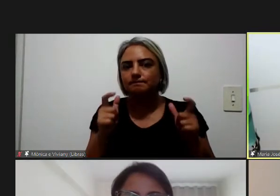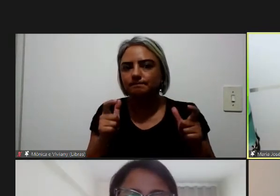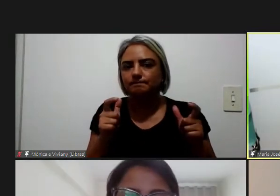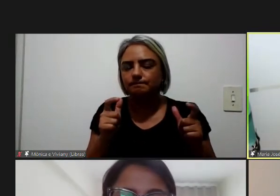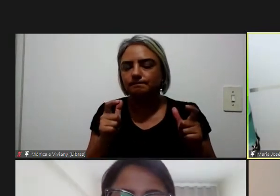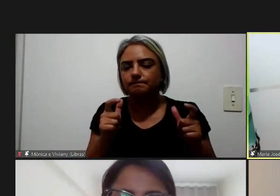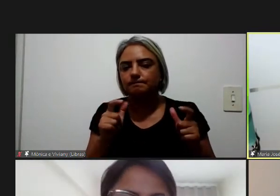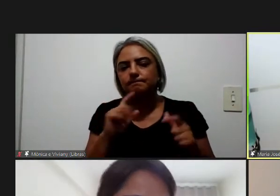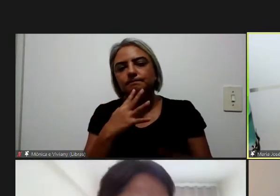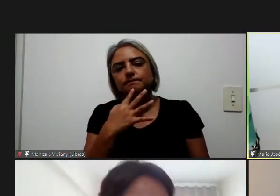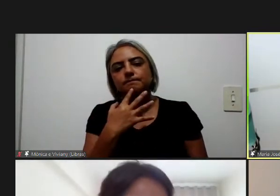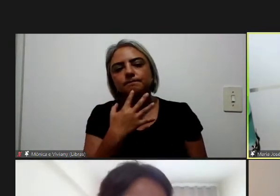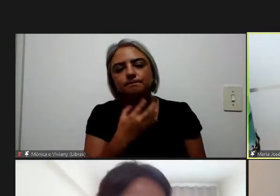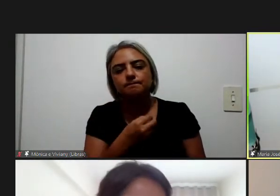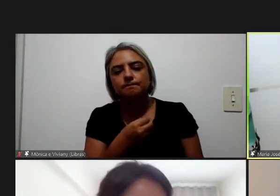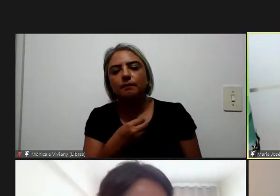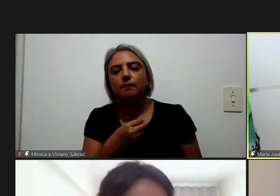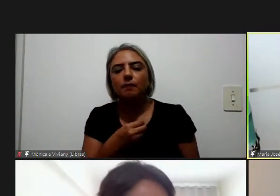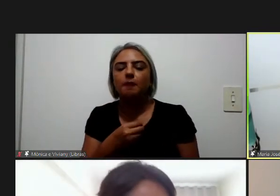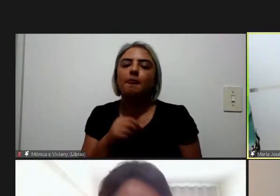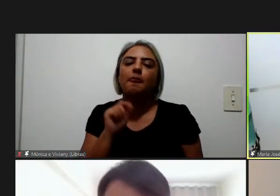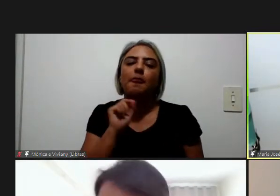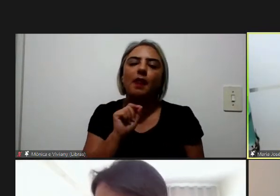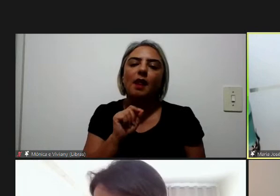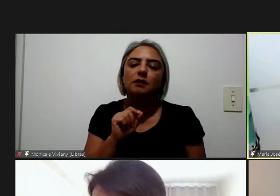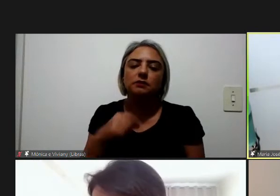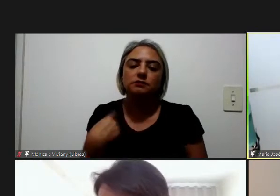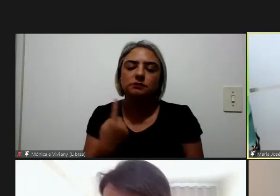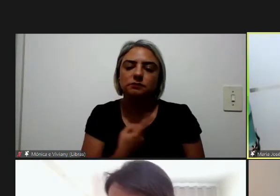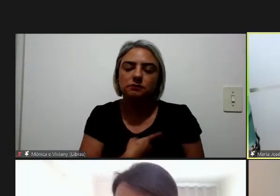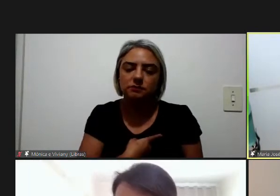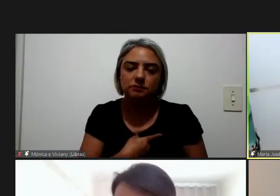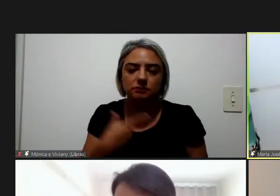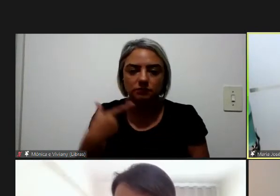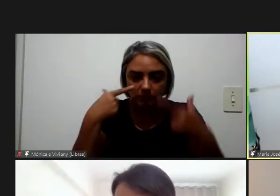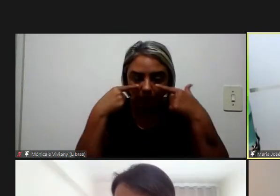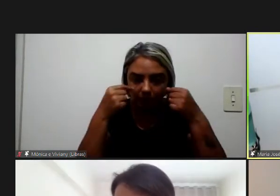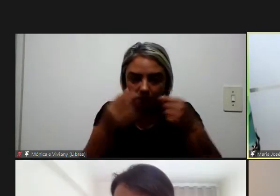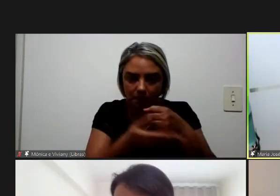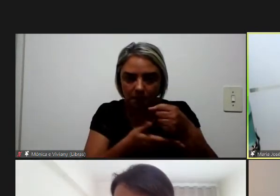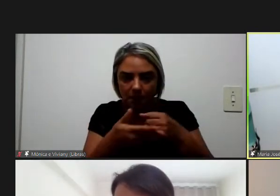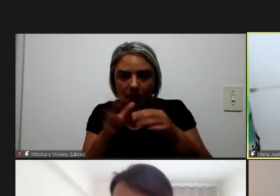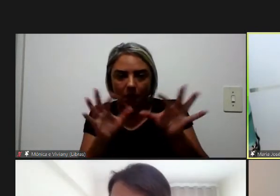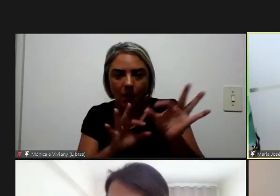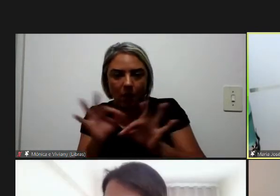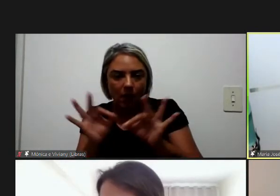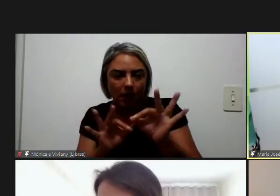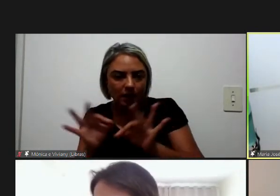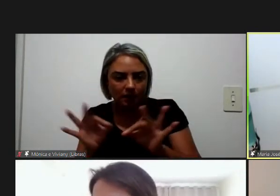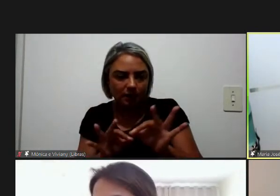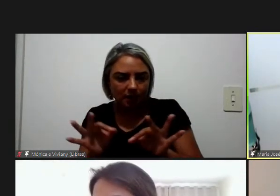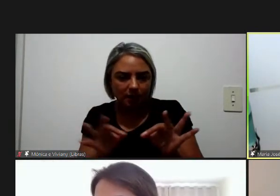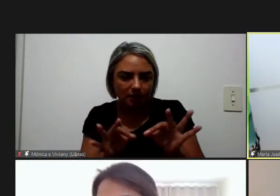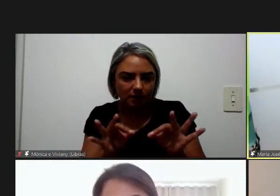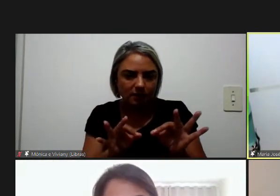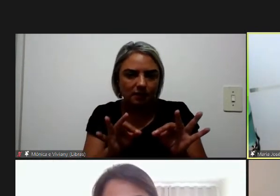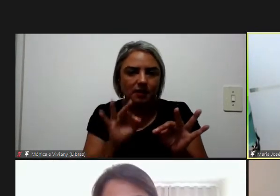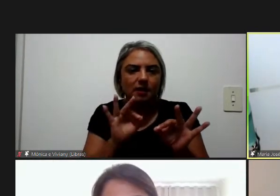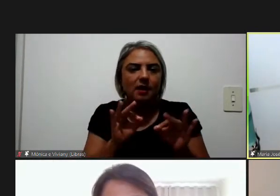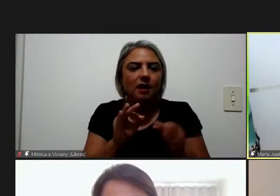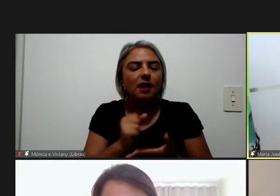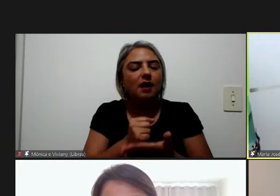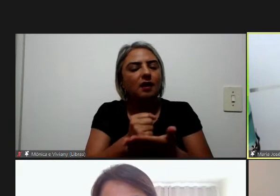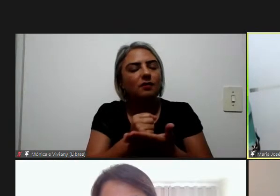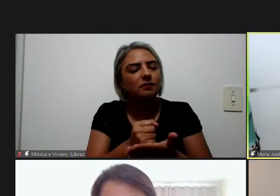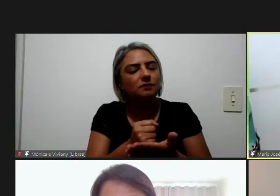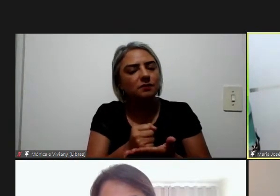great challenge. And I think that this fact that our primary attention is organized in such a way,